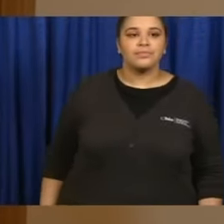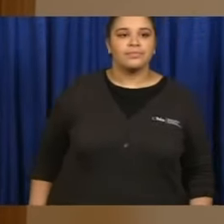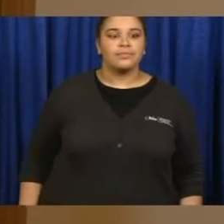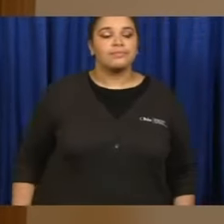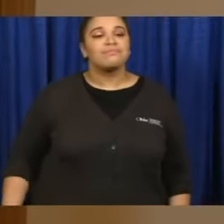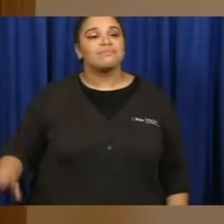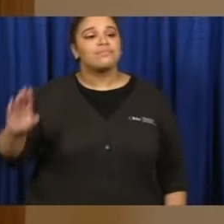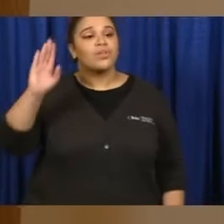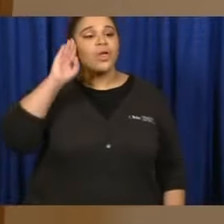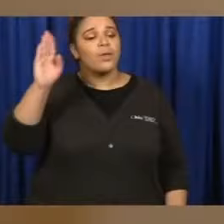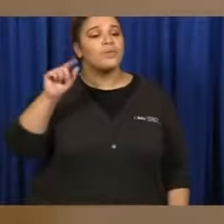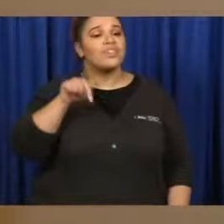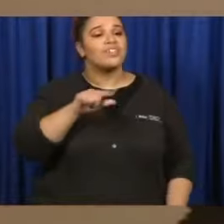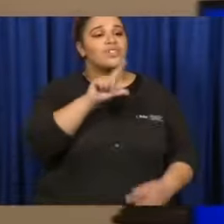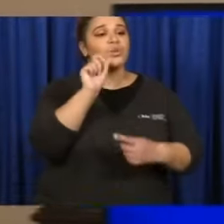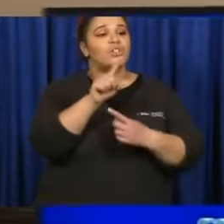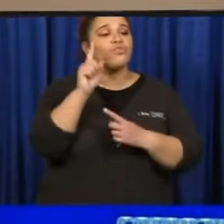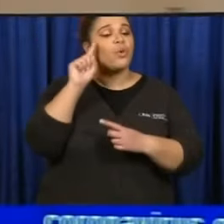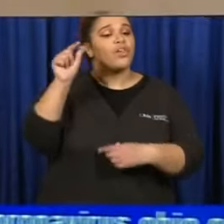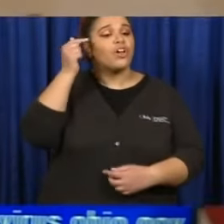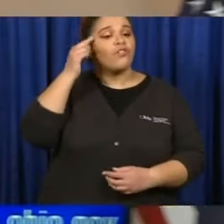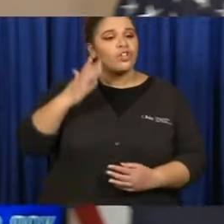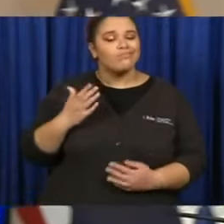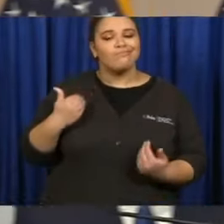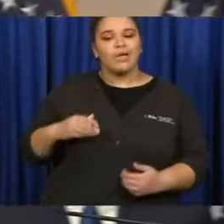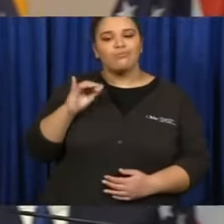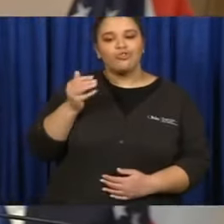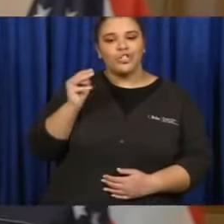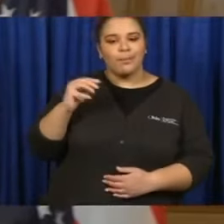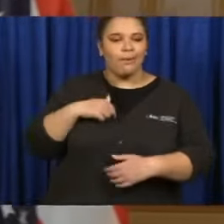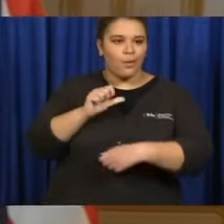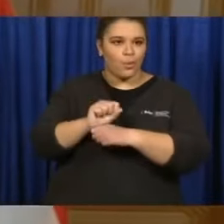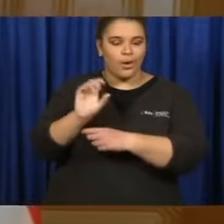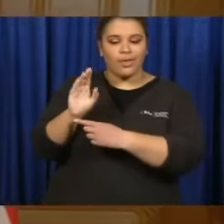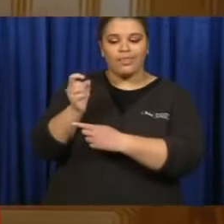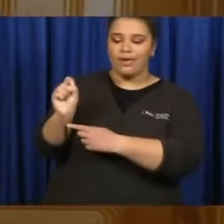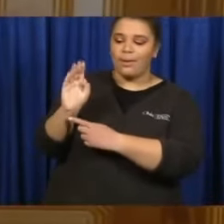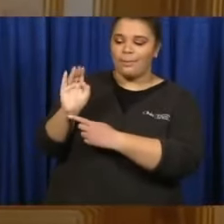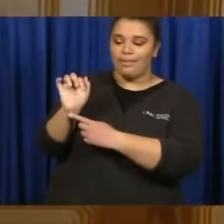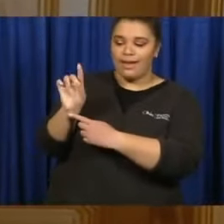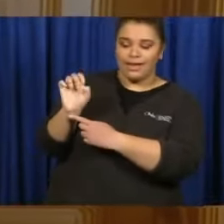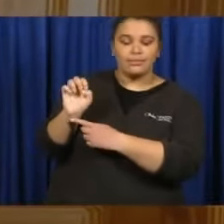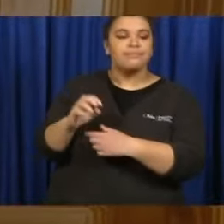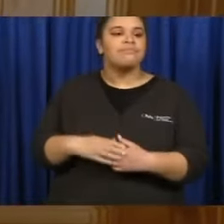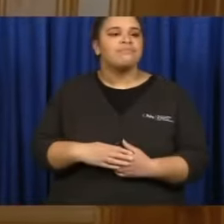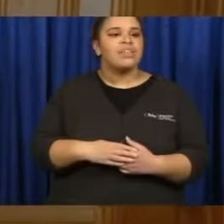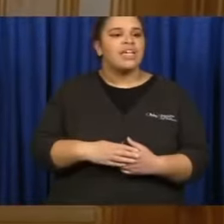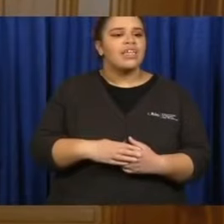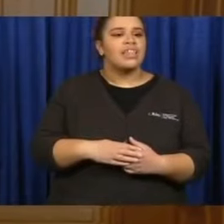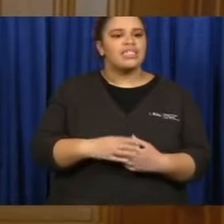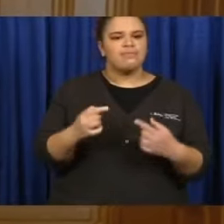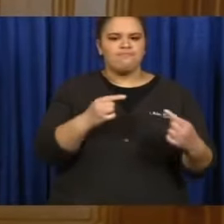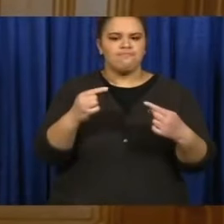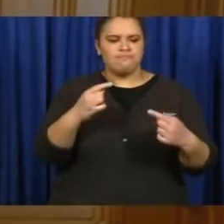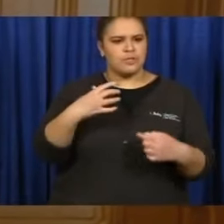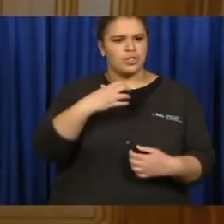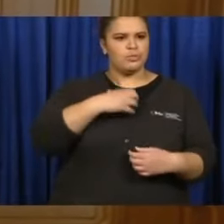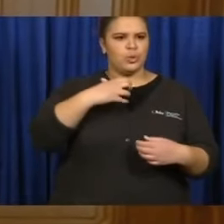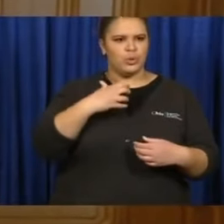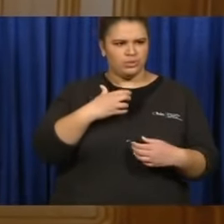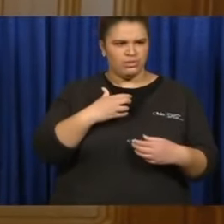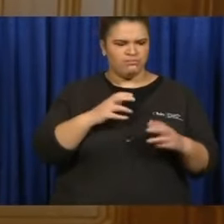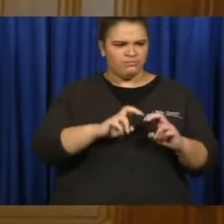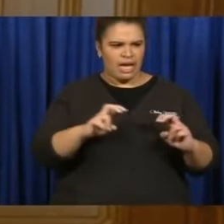This question is for the governor from Jim Province with the Blade. The dispute resolution panel that you're putting together, will that have the force of